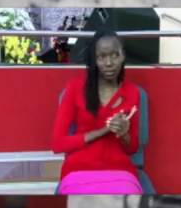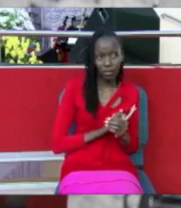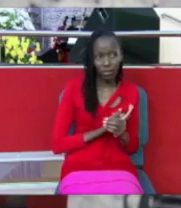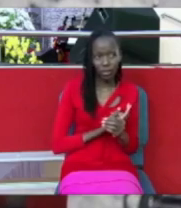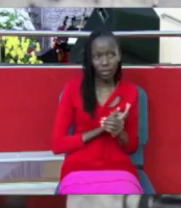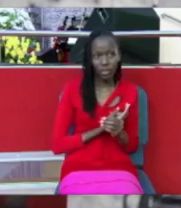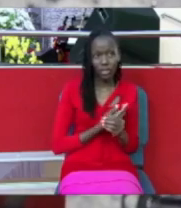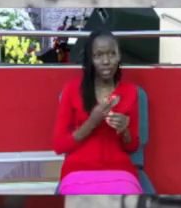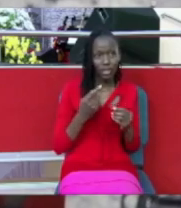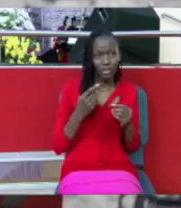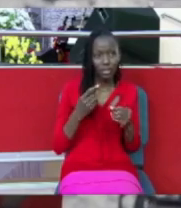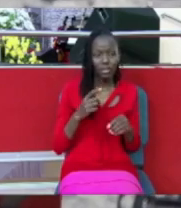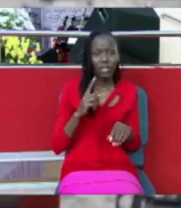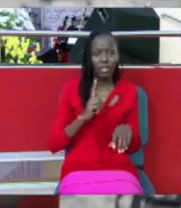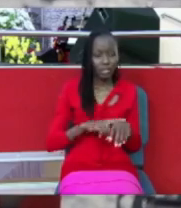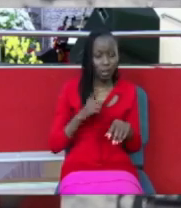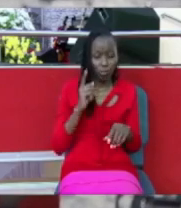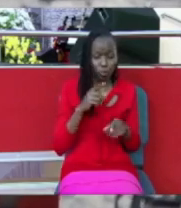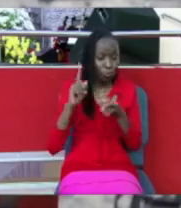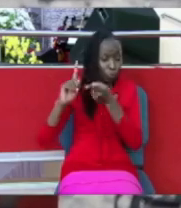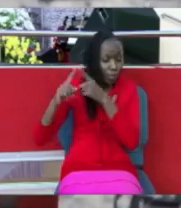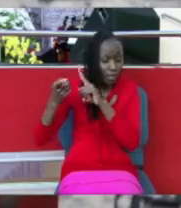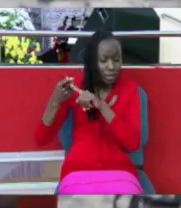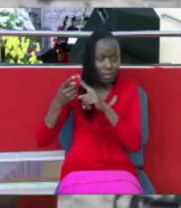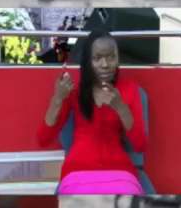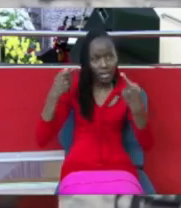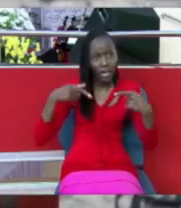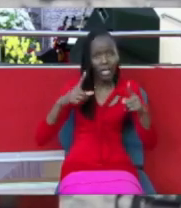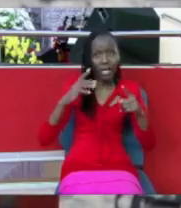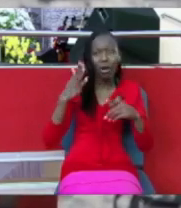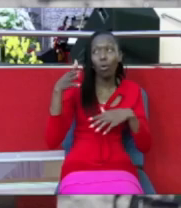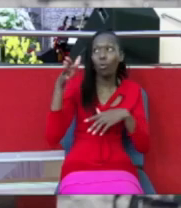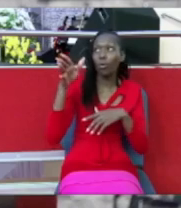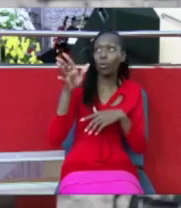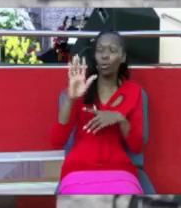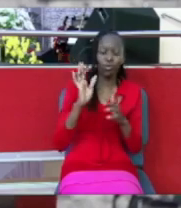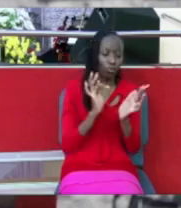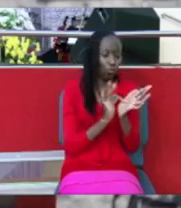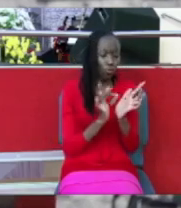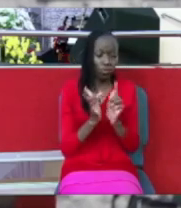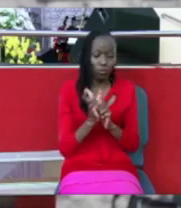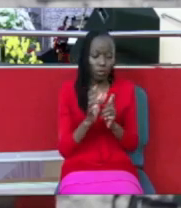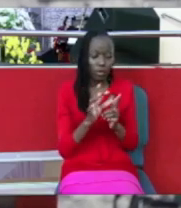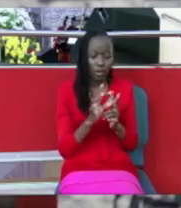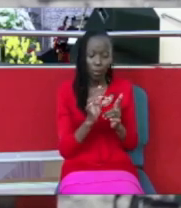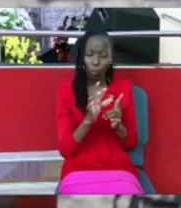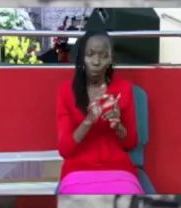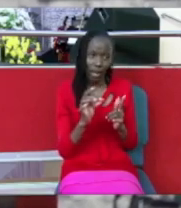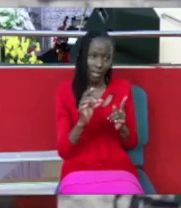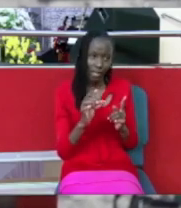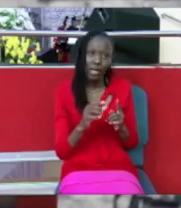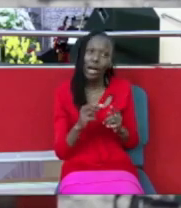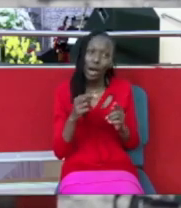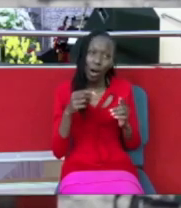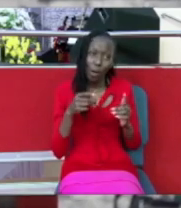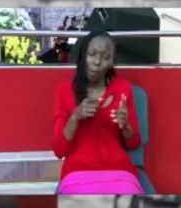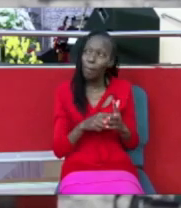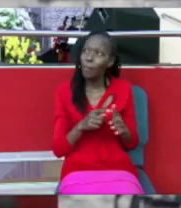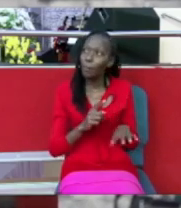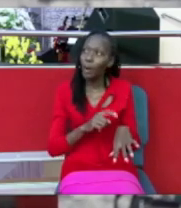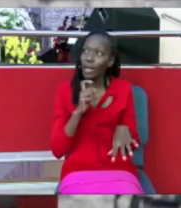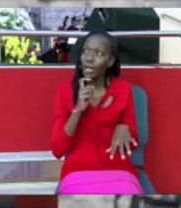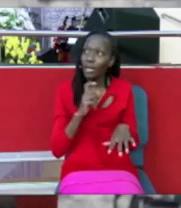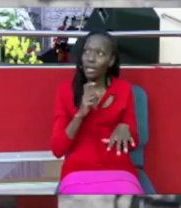Allow as you meditate, allow the word to mark your boundaries in life. Unaporuhua tafakari neno, acha neno